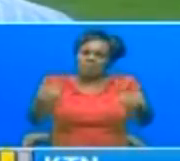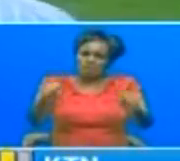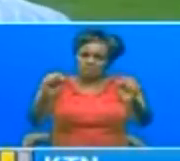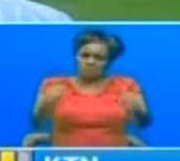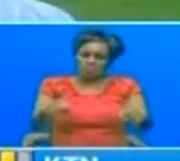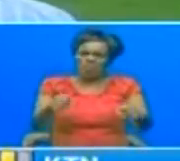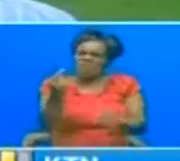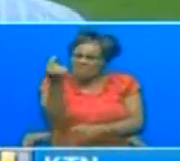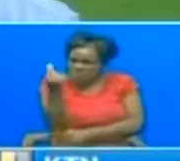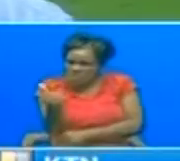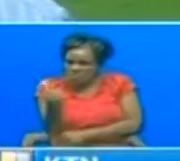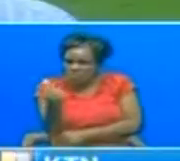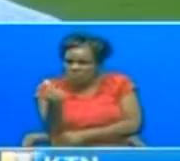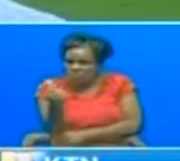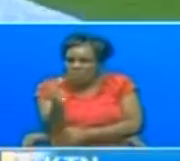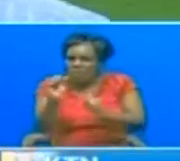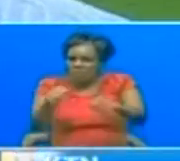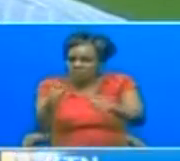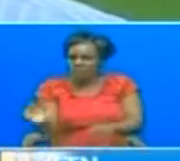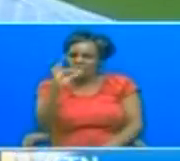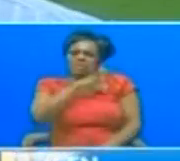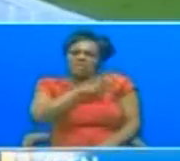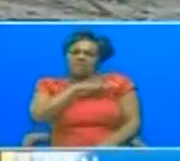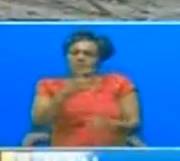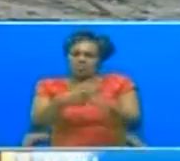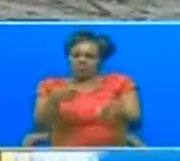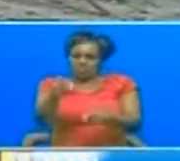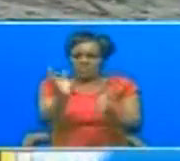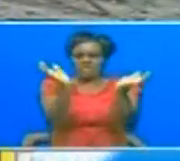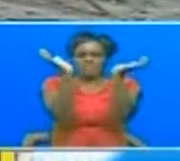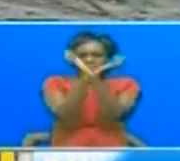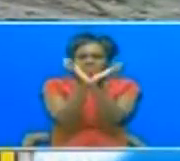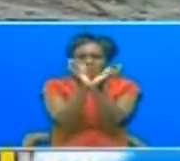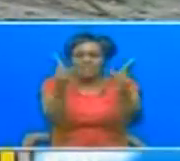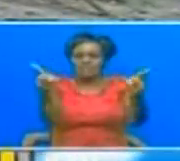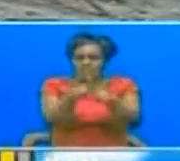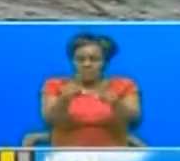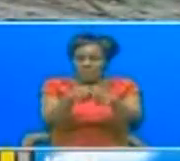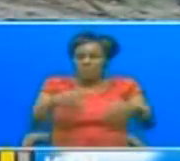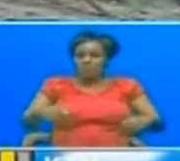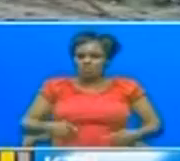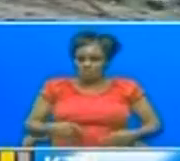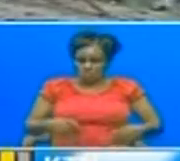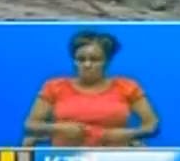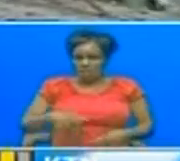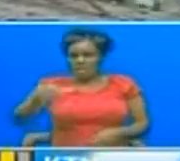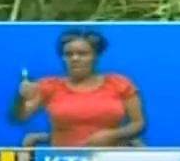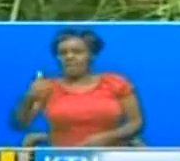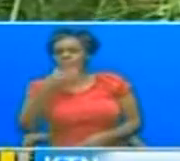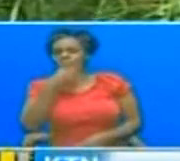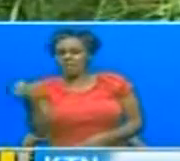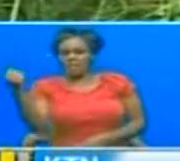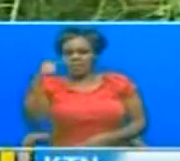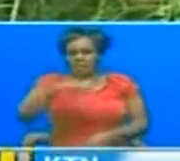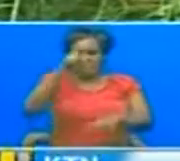at least wachache kati yao tu wataweza kufaindika kupitia kwa hii uwanja. Apart from benefiting the youths, Hesborn Nyaga, a trader